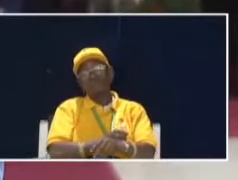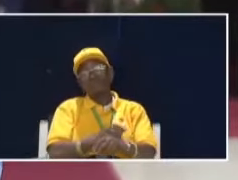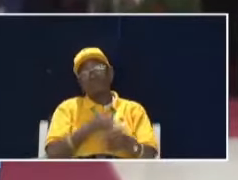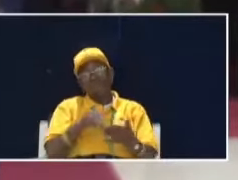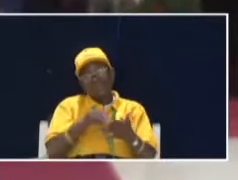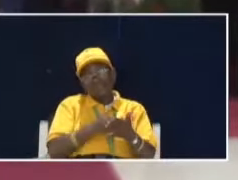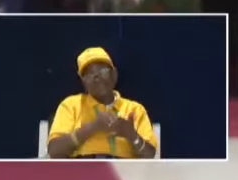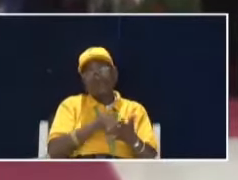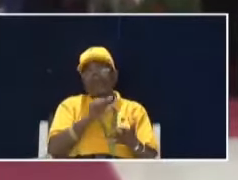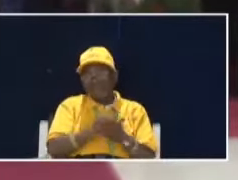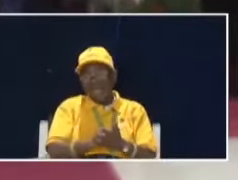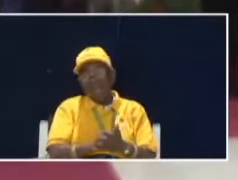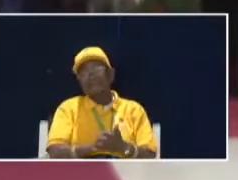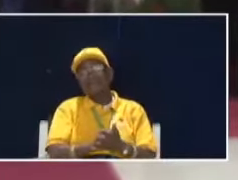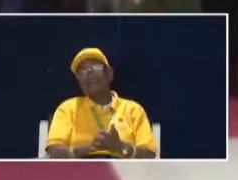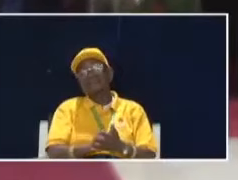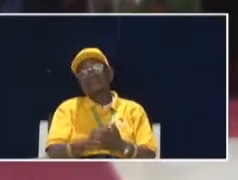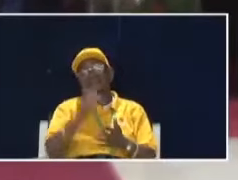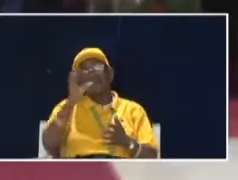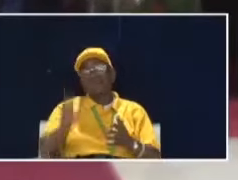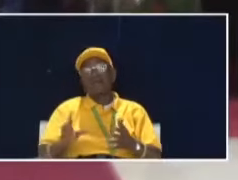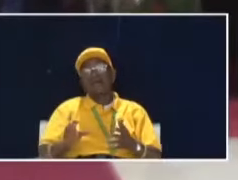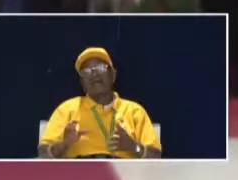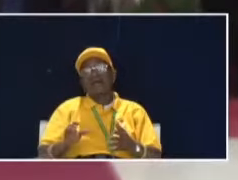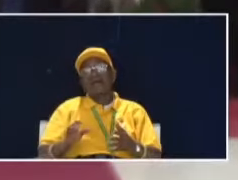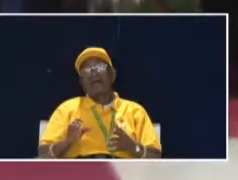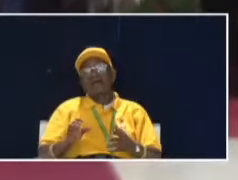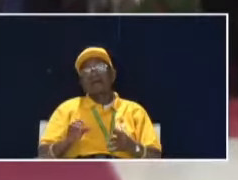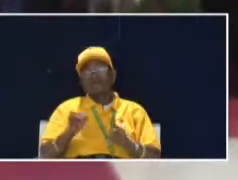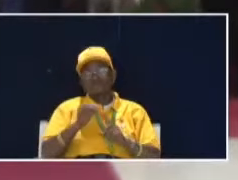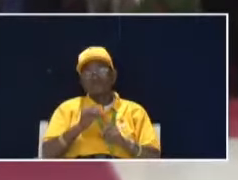In Matthew 17, from verse 1 to 9,